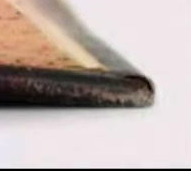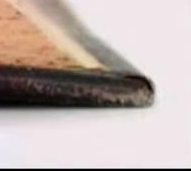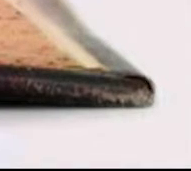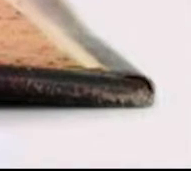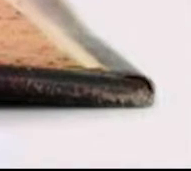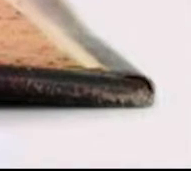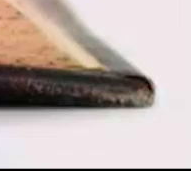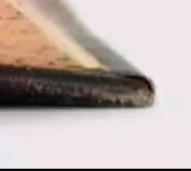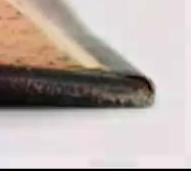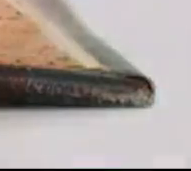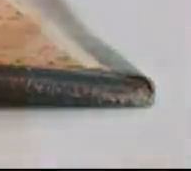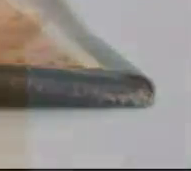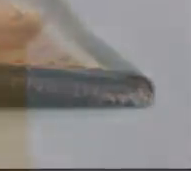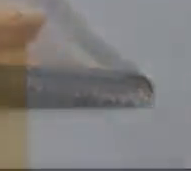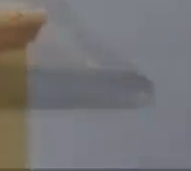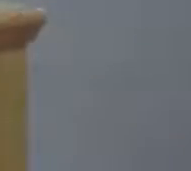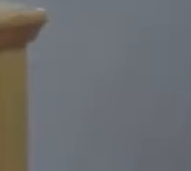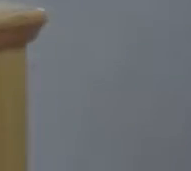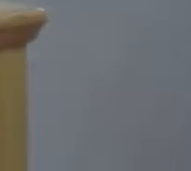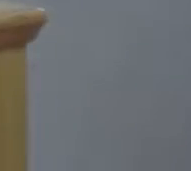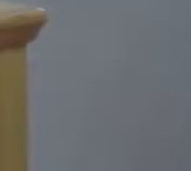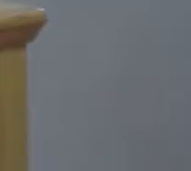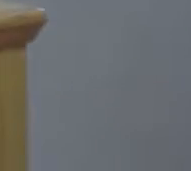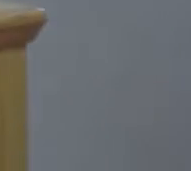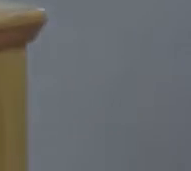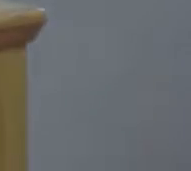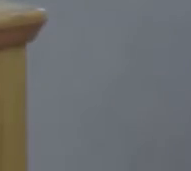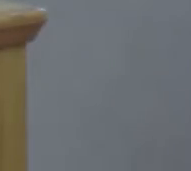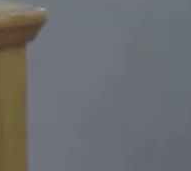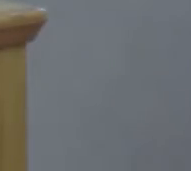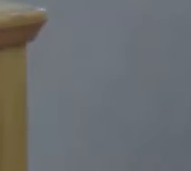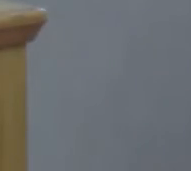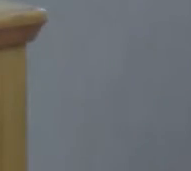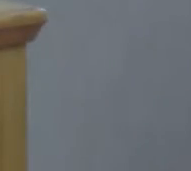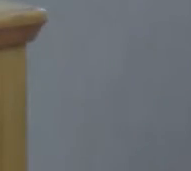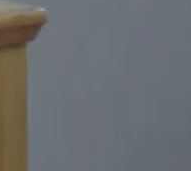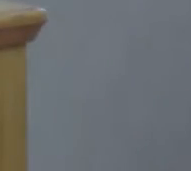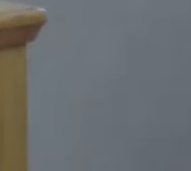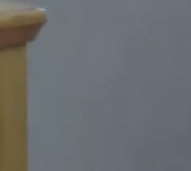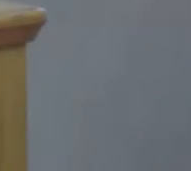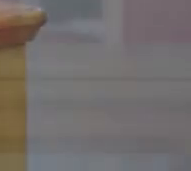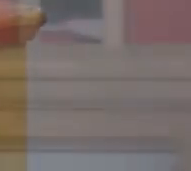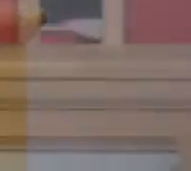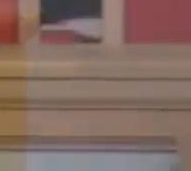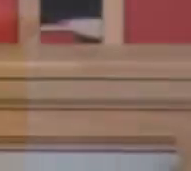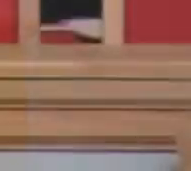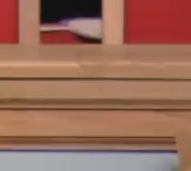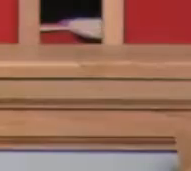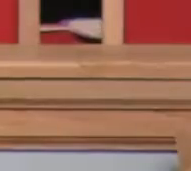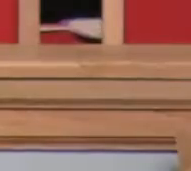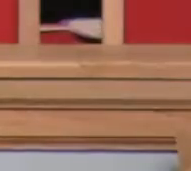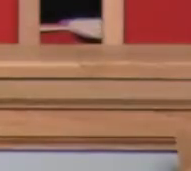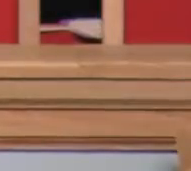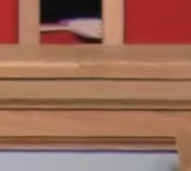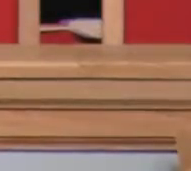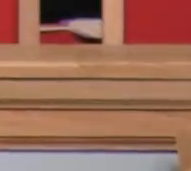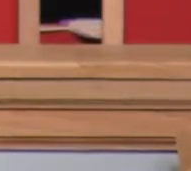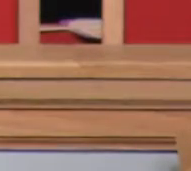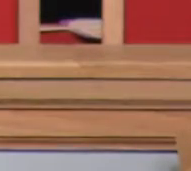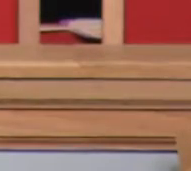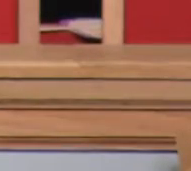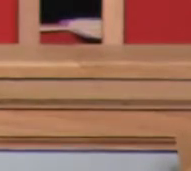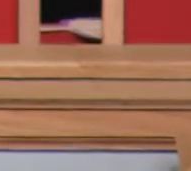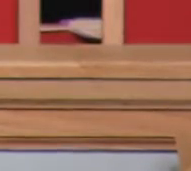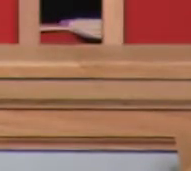end of the age." We add a blessing to the reading of his holy word. Amen. Let us now continue in